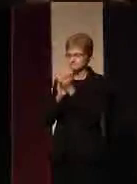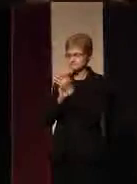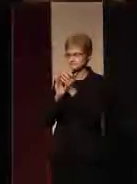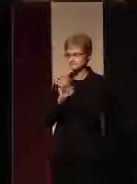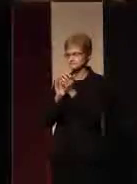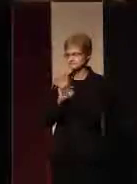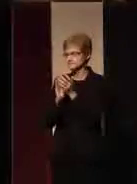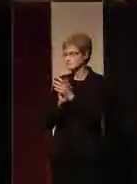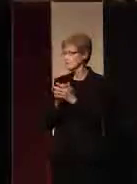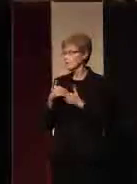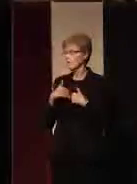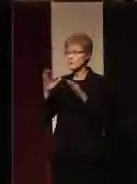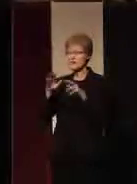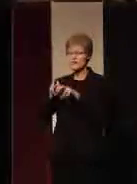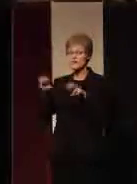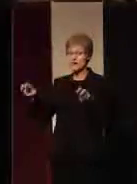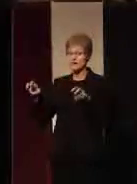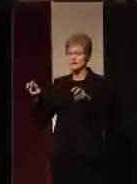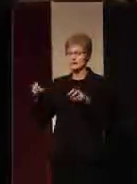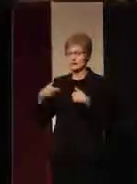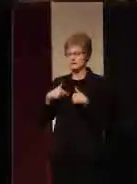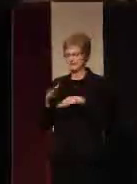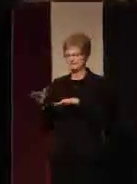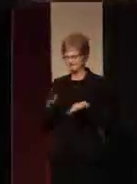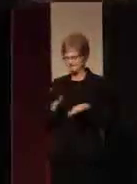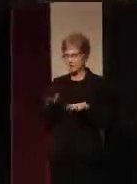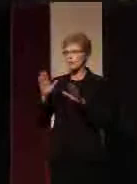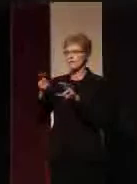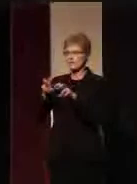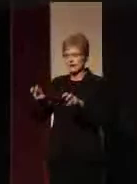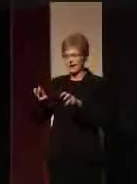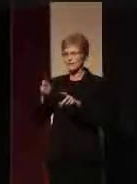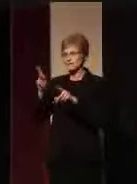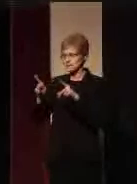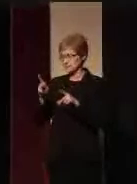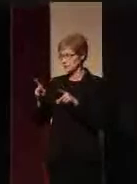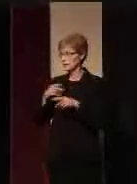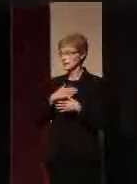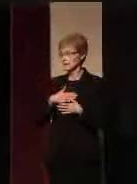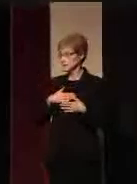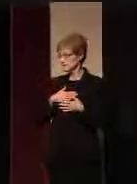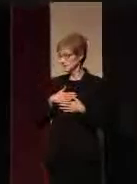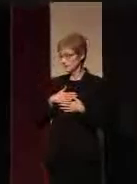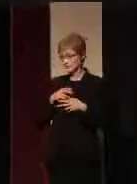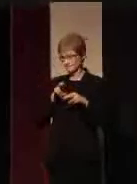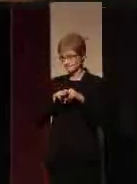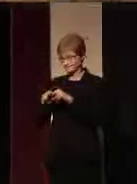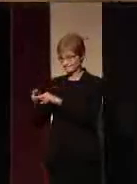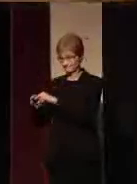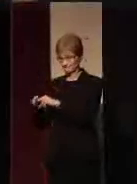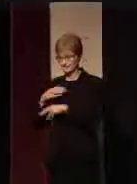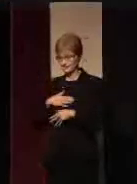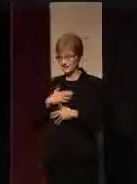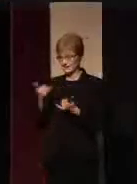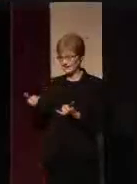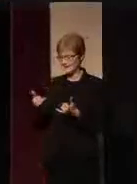We have a wonderful panel. Enough about me. We have a wonderful panel, and I'd like you all to please come on up and take a seat